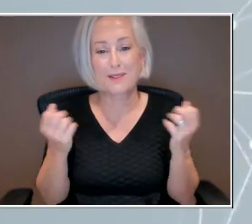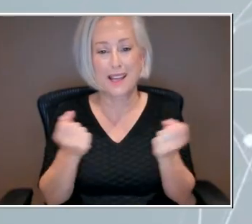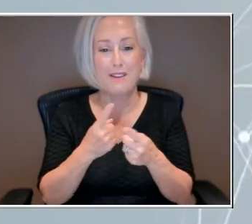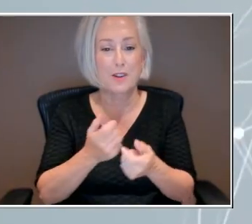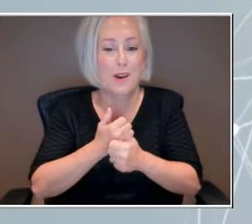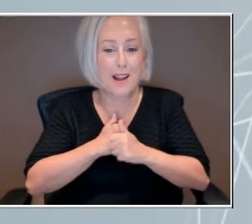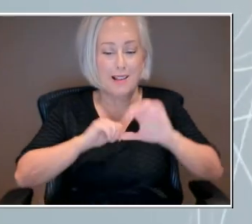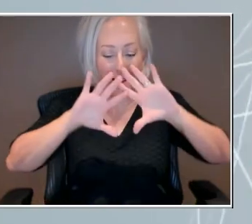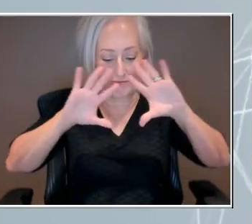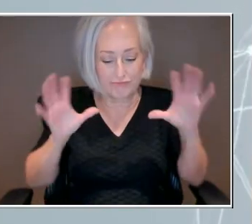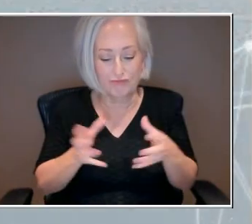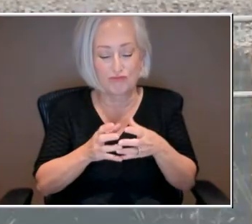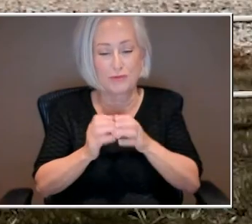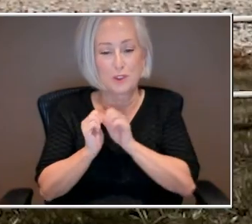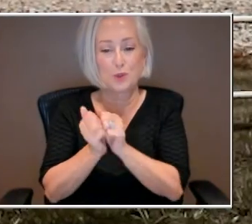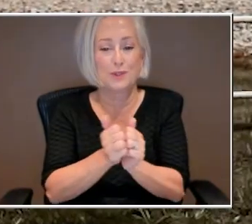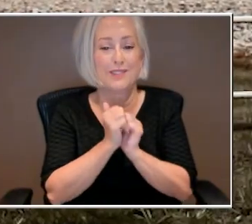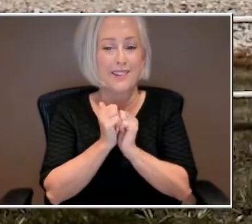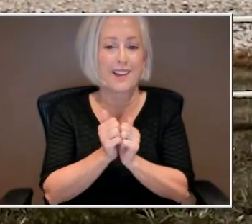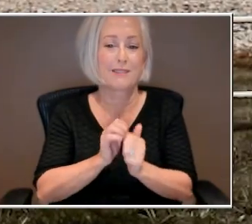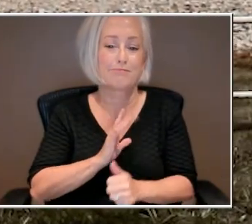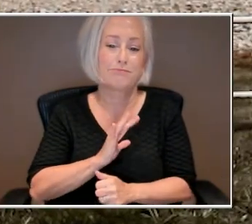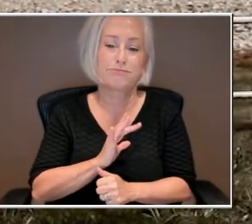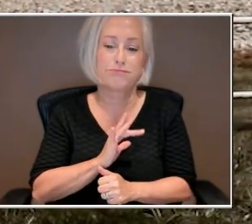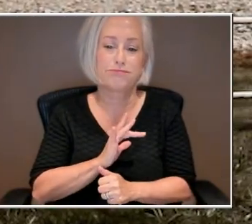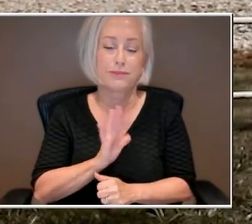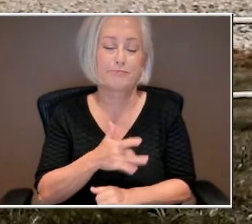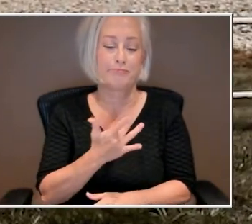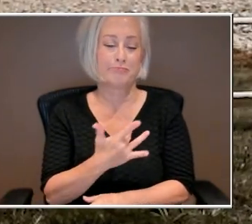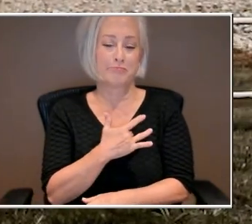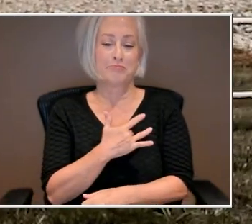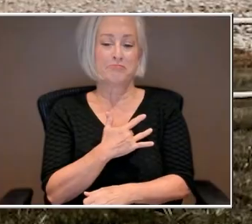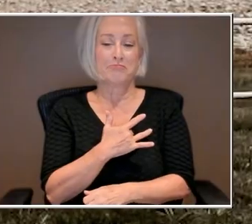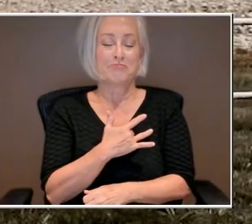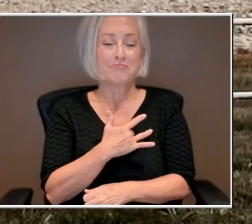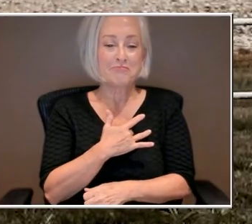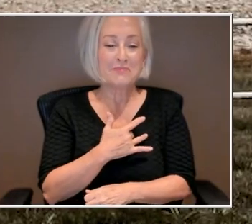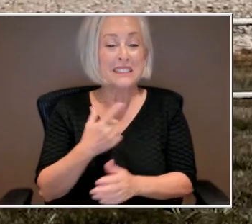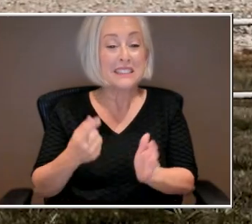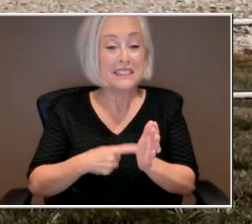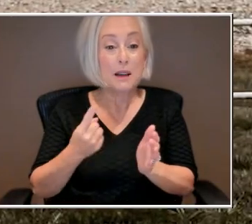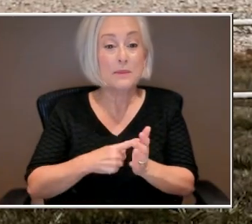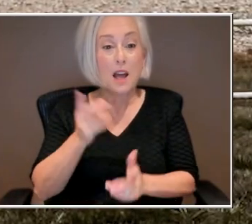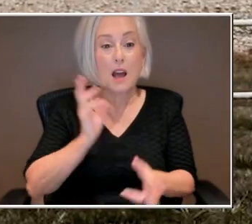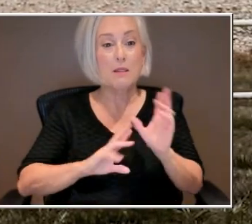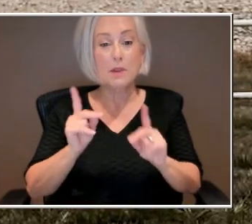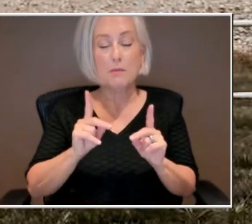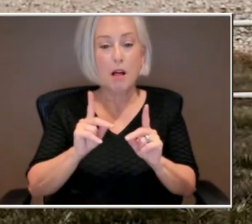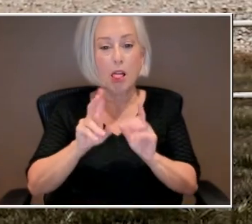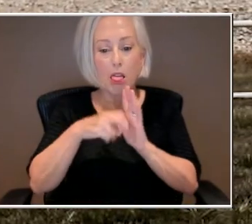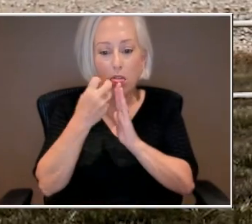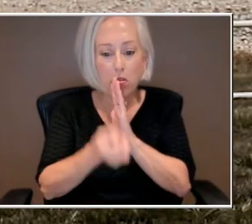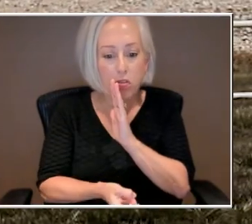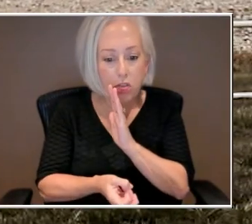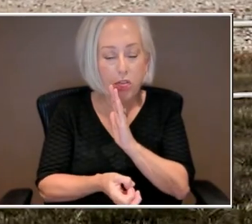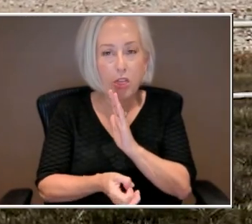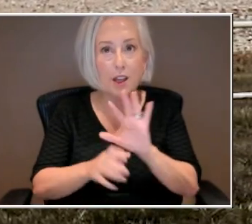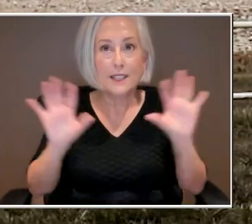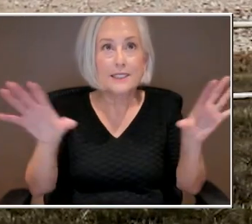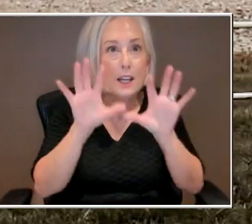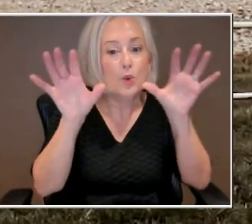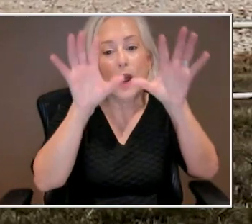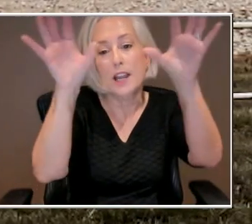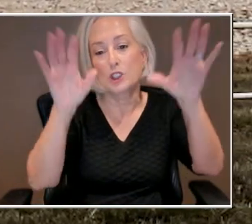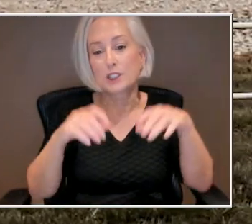room at once. It was pretty meaningful. I think, you know, sometimes people get caught up in, you know, the decor and all of this